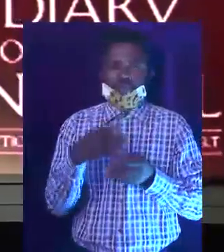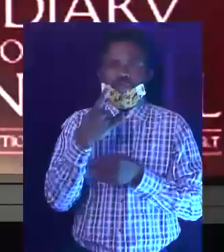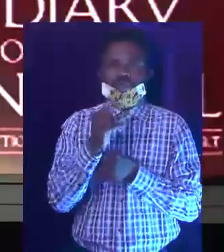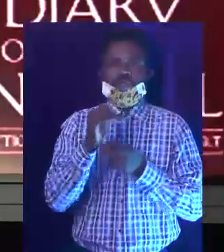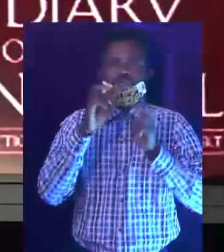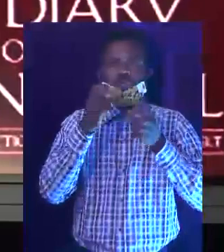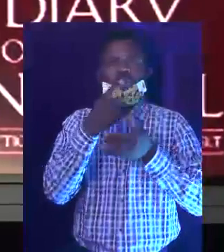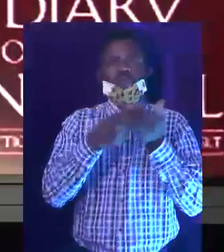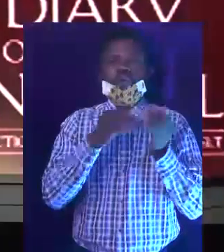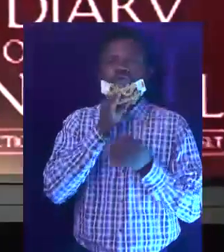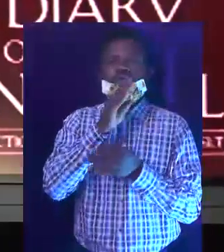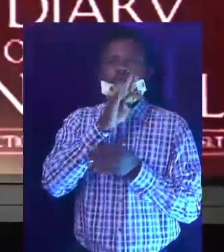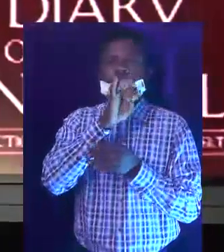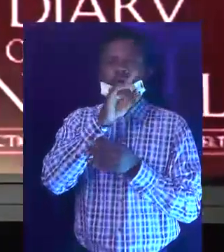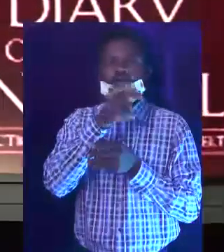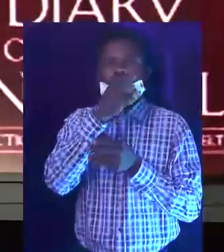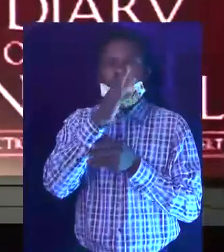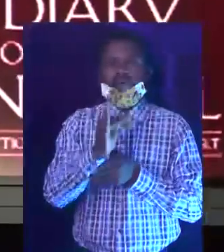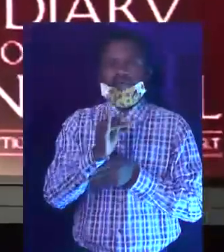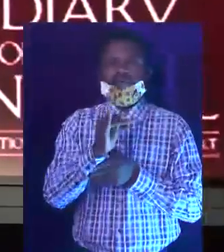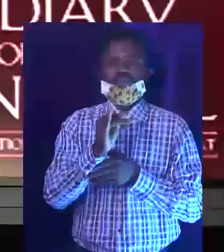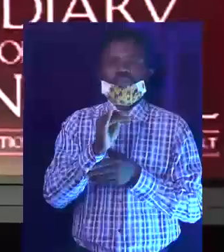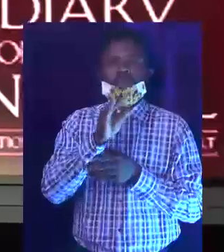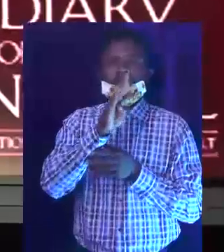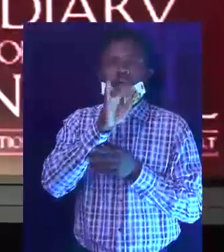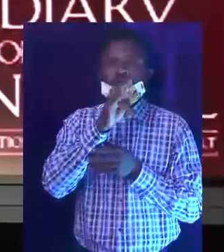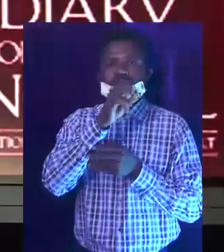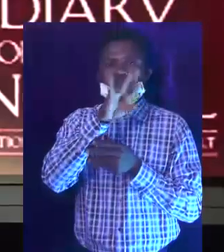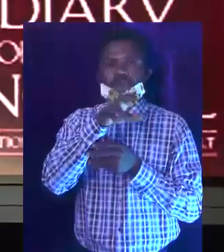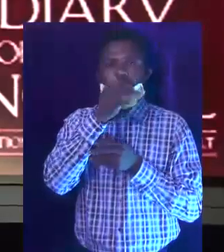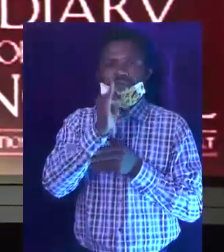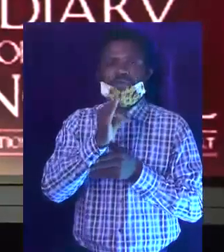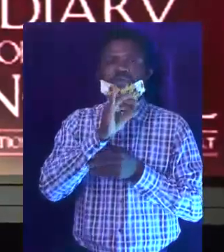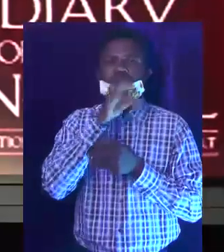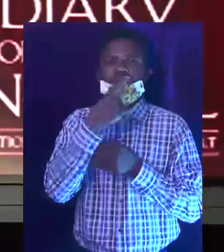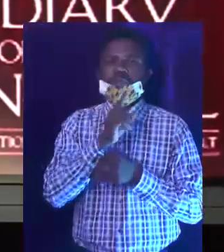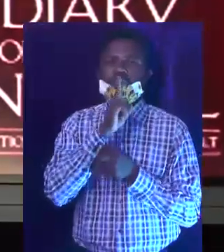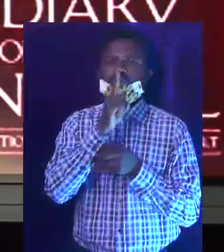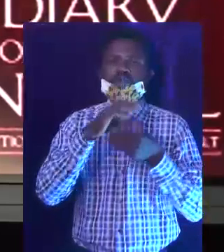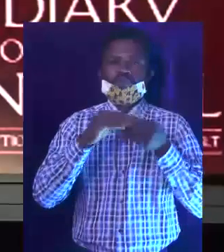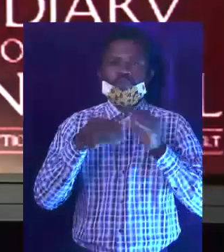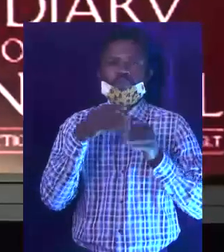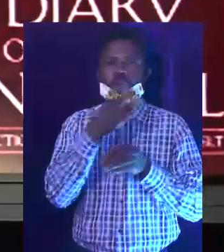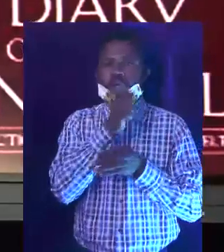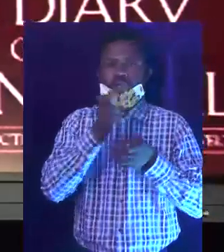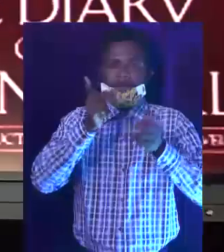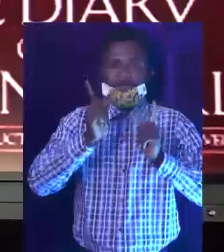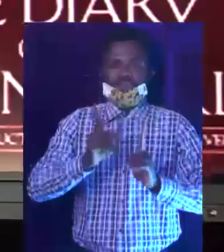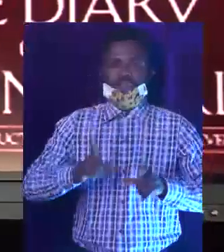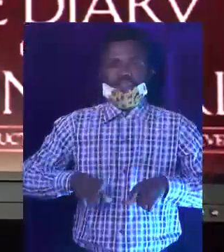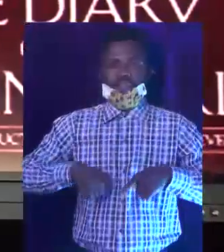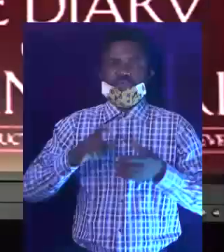topic. What is a biography? Biography is the real story of a person's